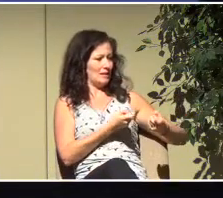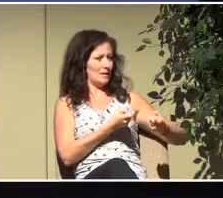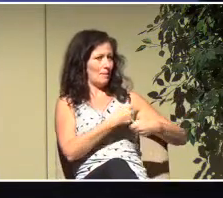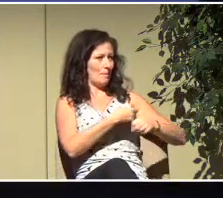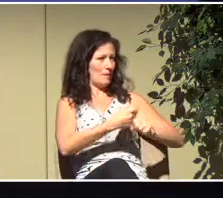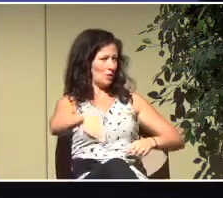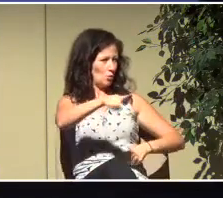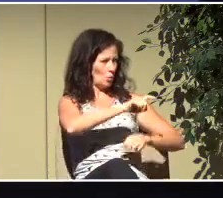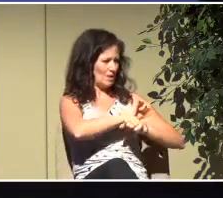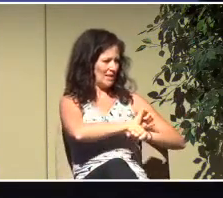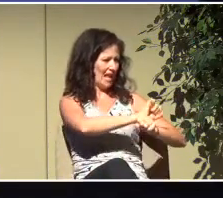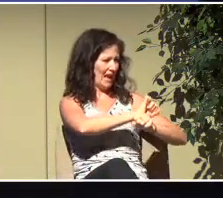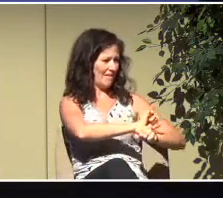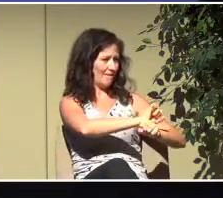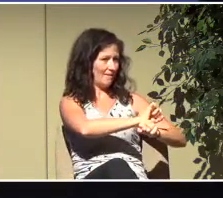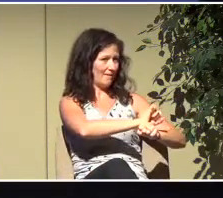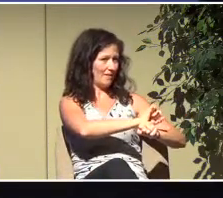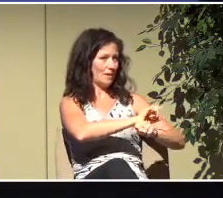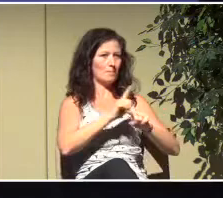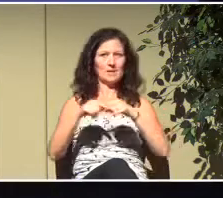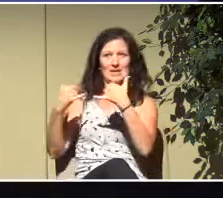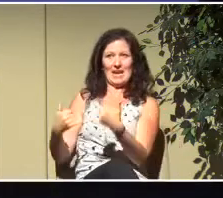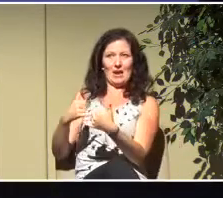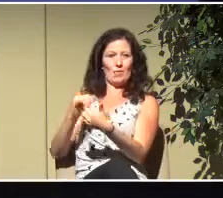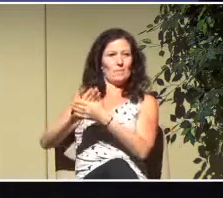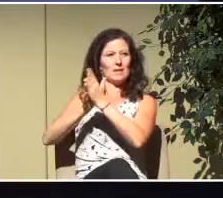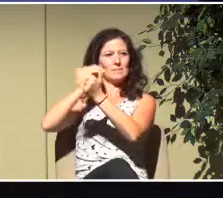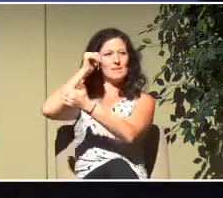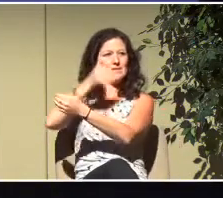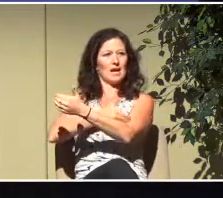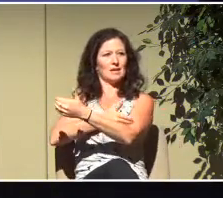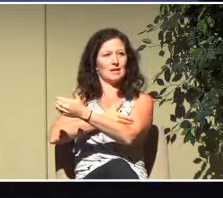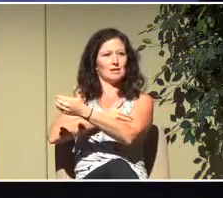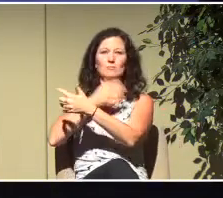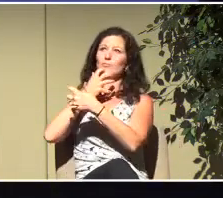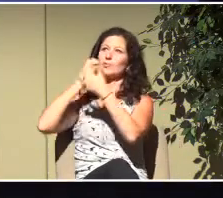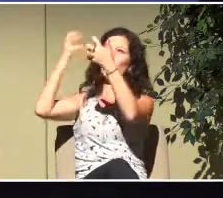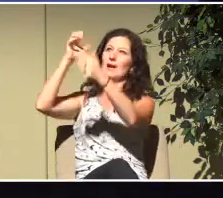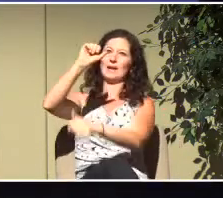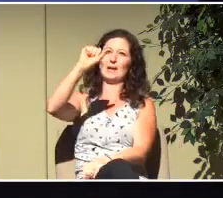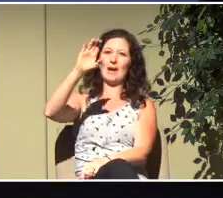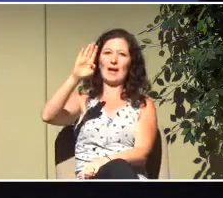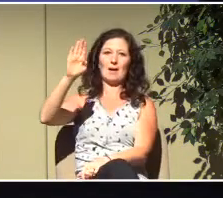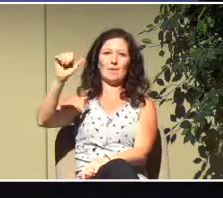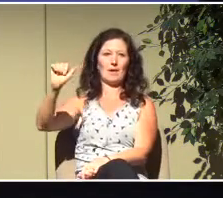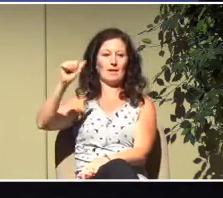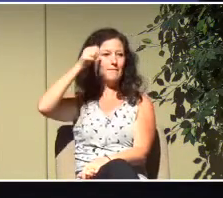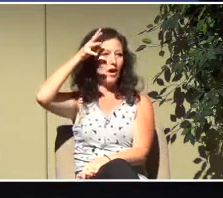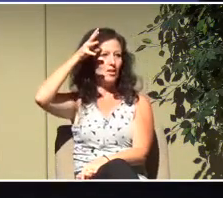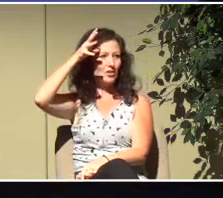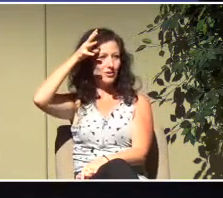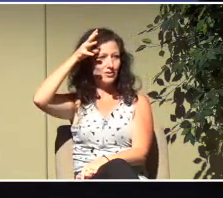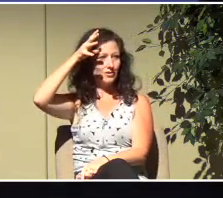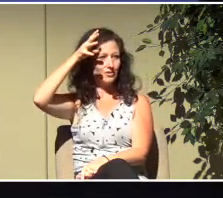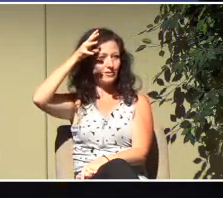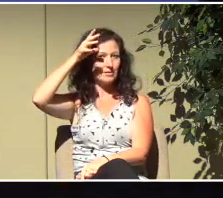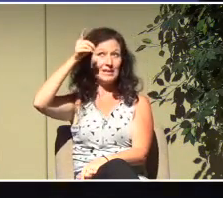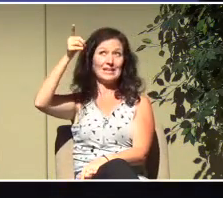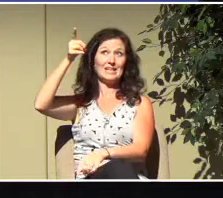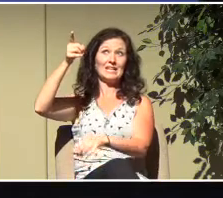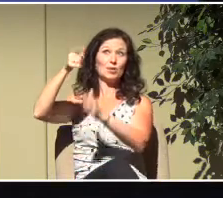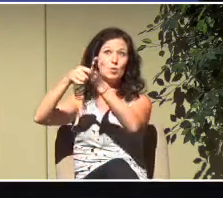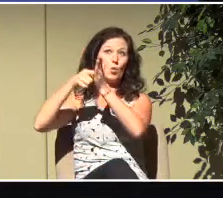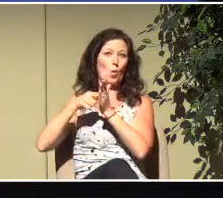sonship. And by him we cry, Abba, Father. The Spirit himself testifies with our spirit that we are